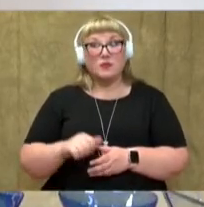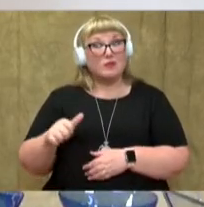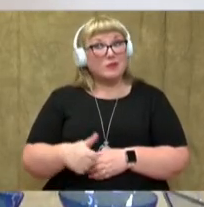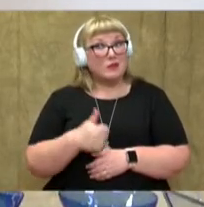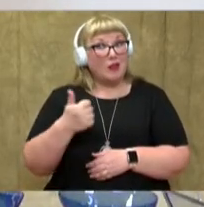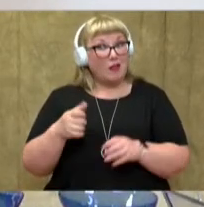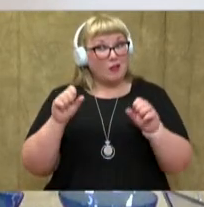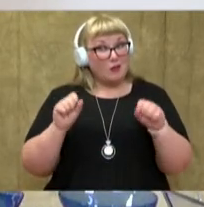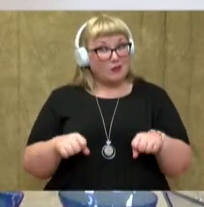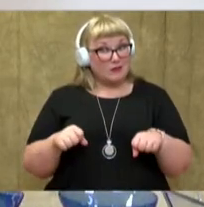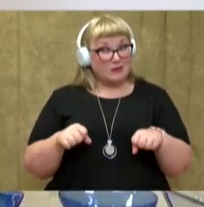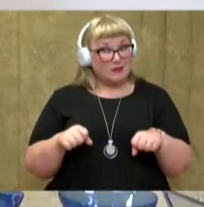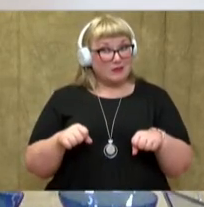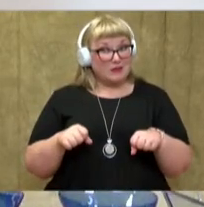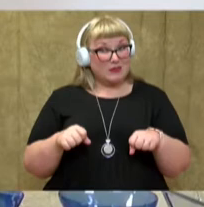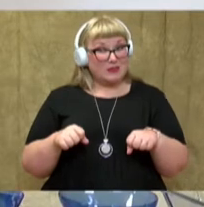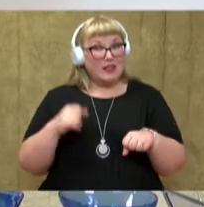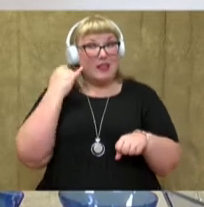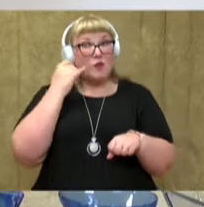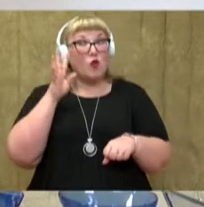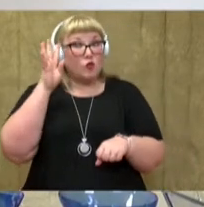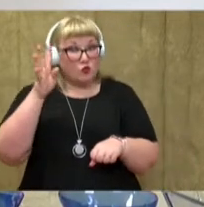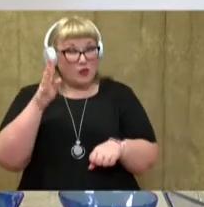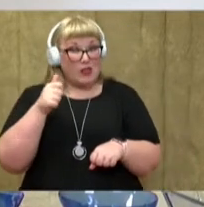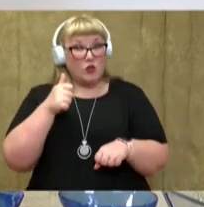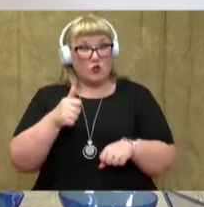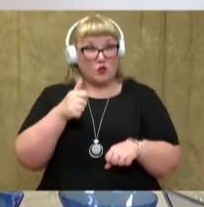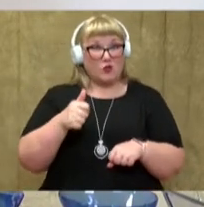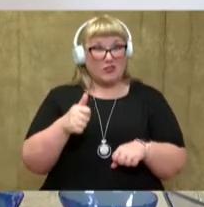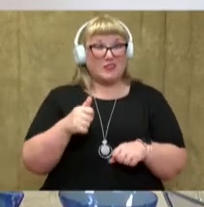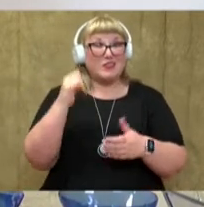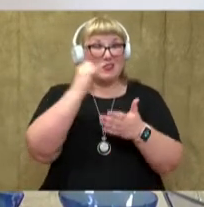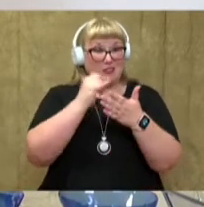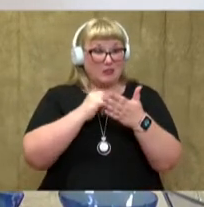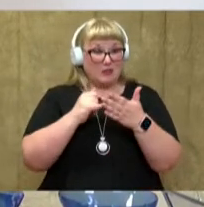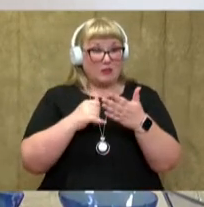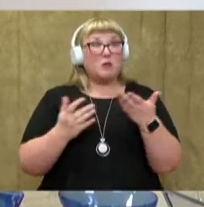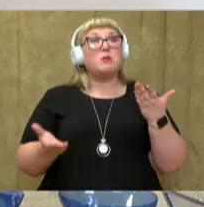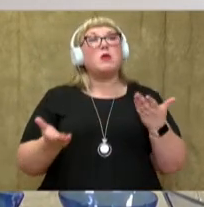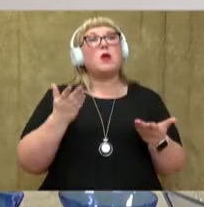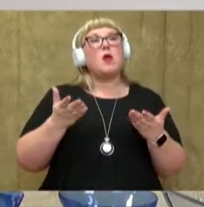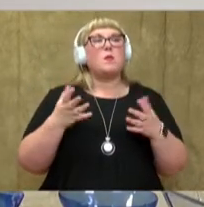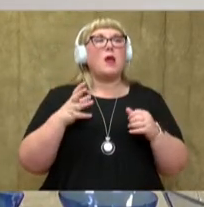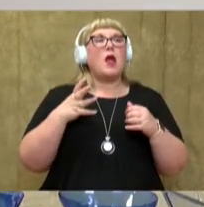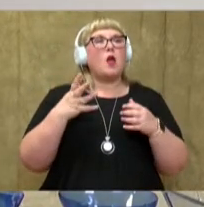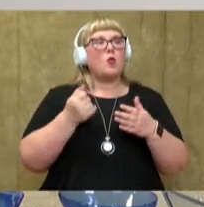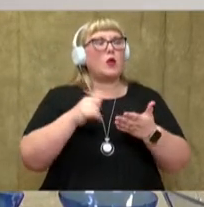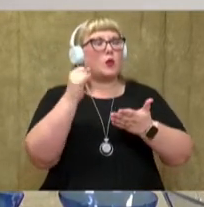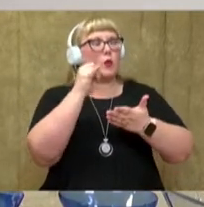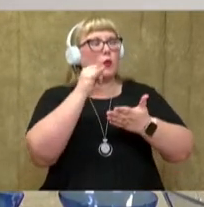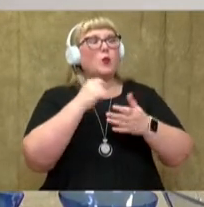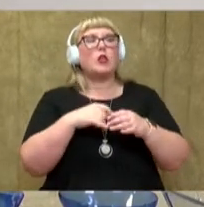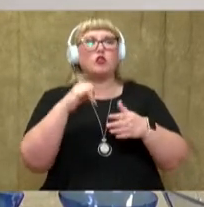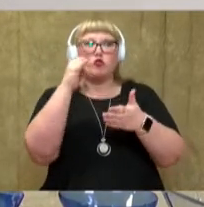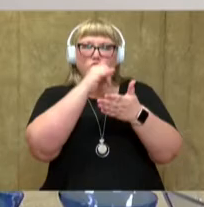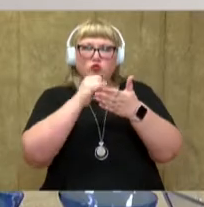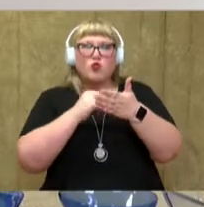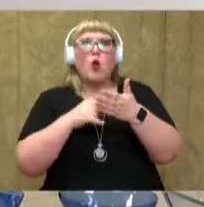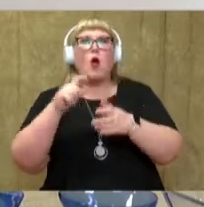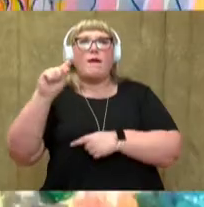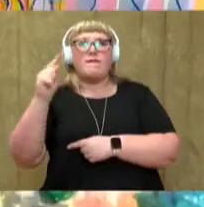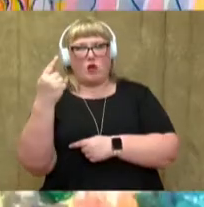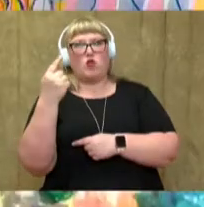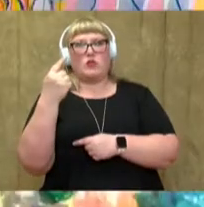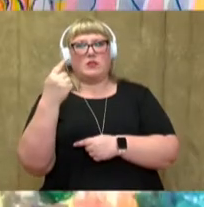Another thing you can do if you're creating your own design, you might want to sketch it out on your paper first, like one of these